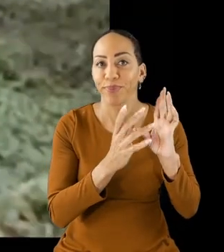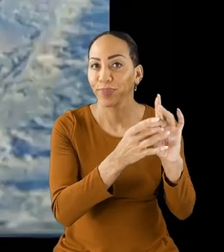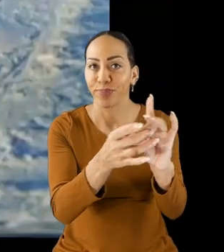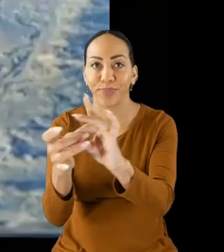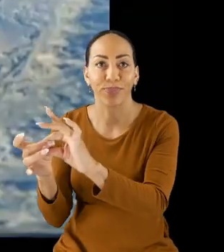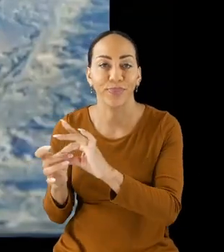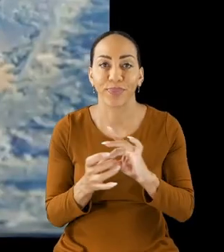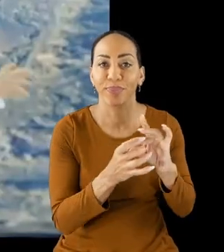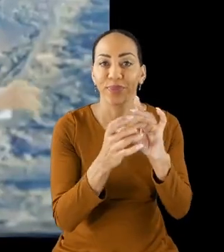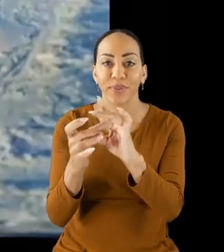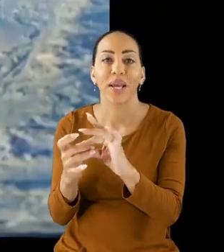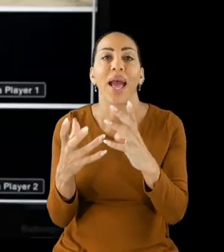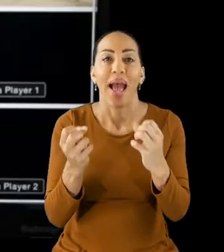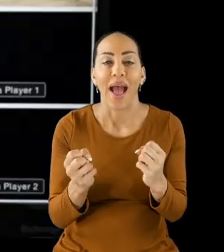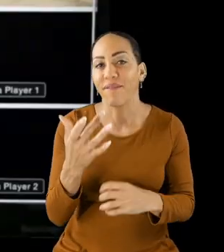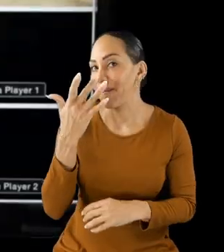with virtual backgrounds.